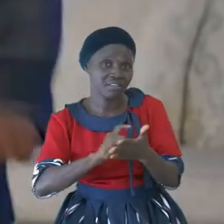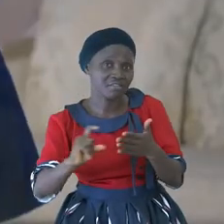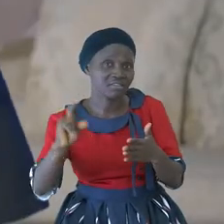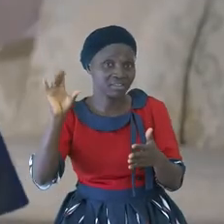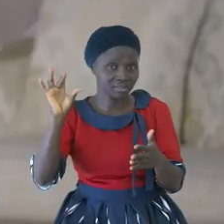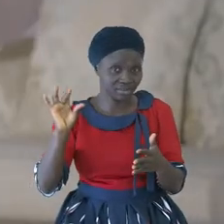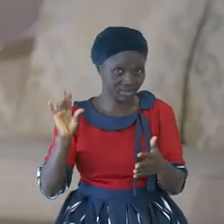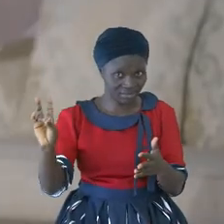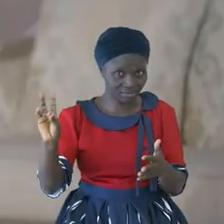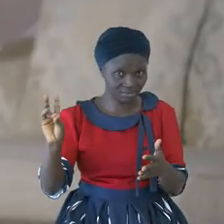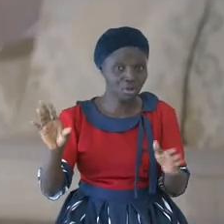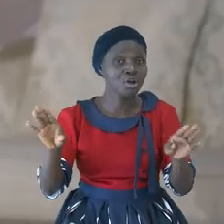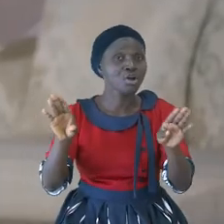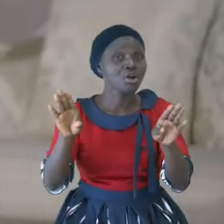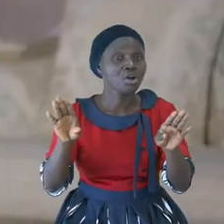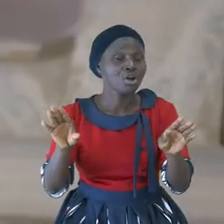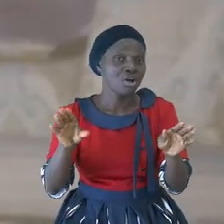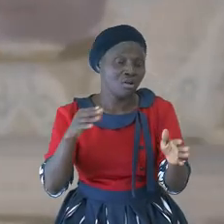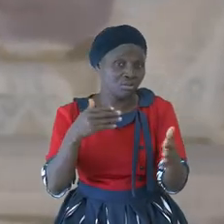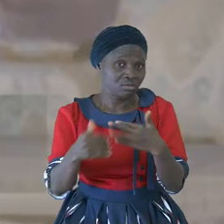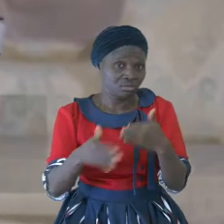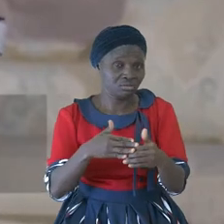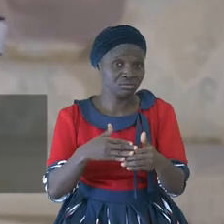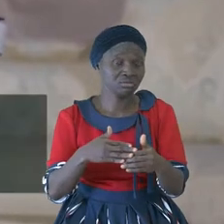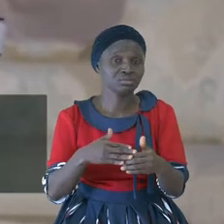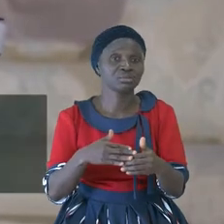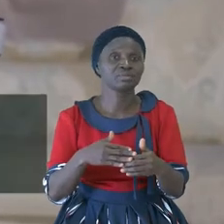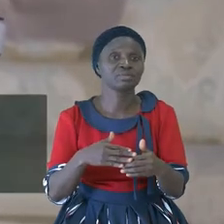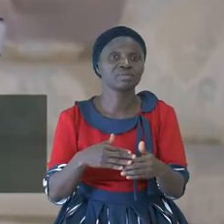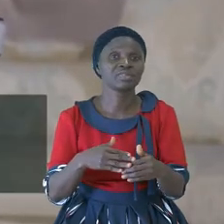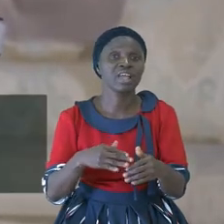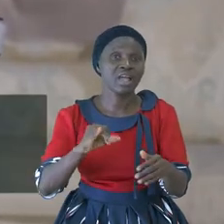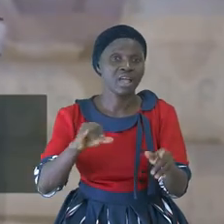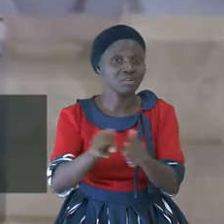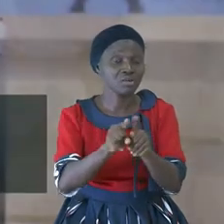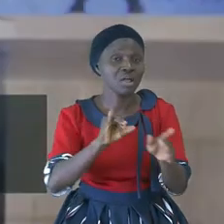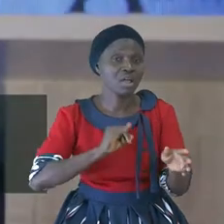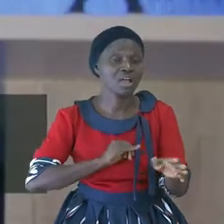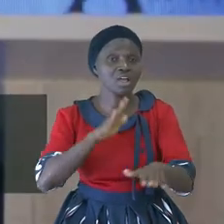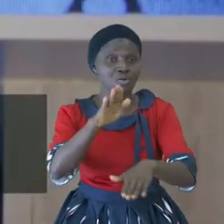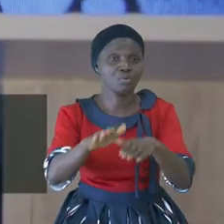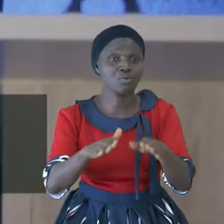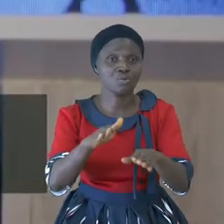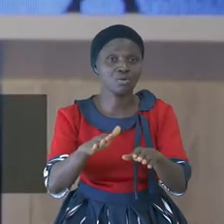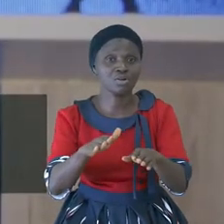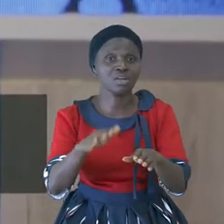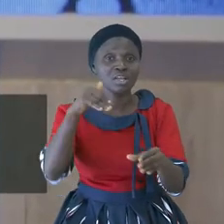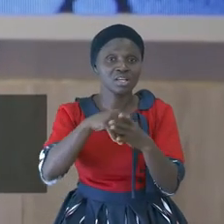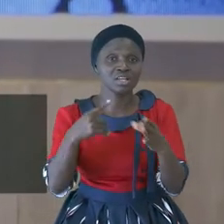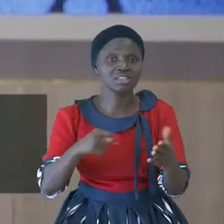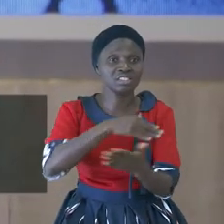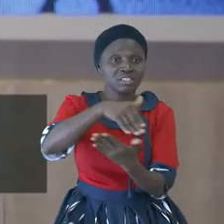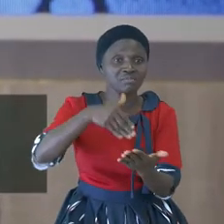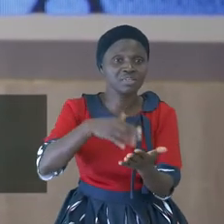trouble, thou wilt revive me. Thou shalt stretch forth thine hand against